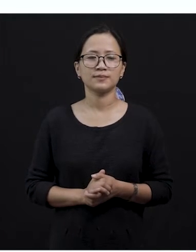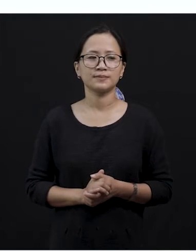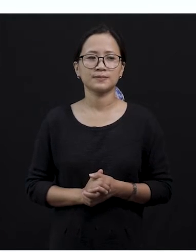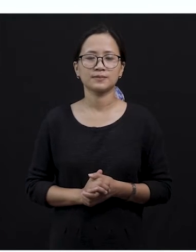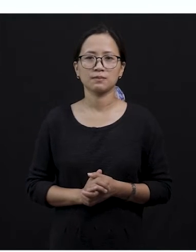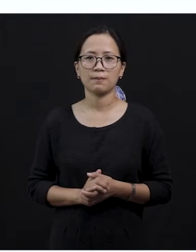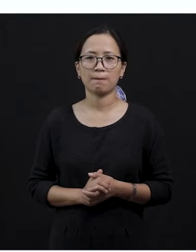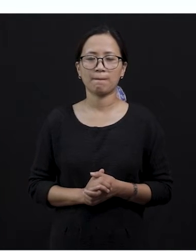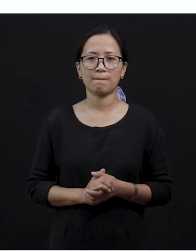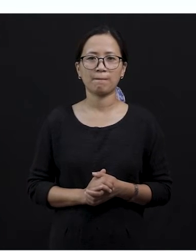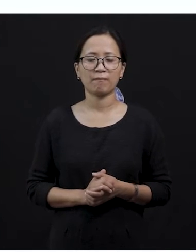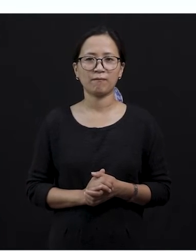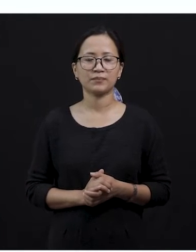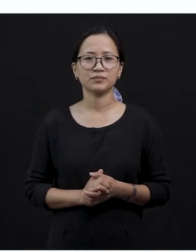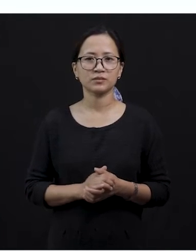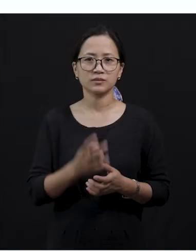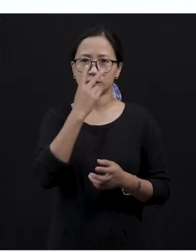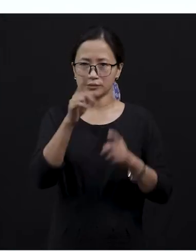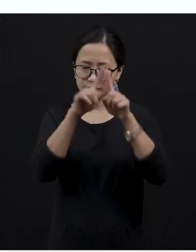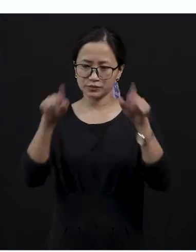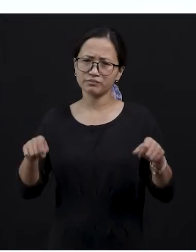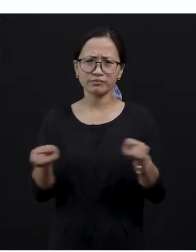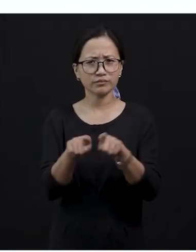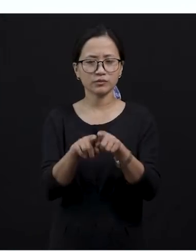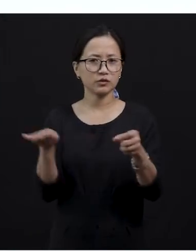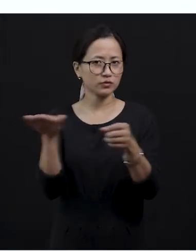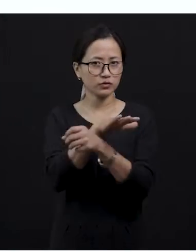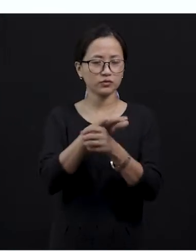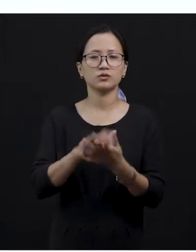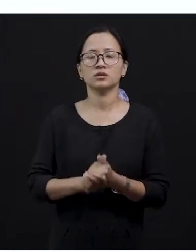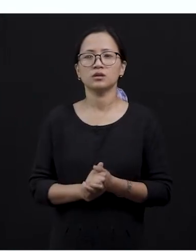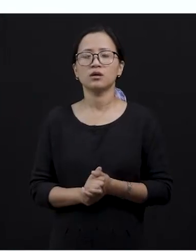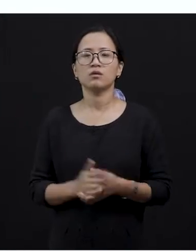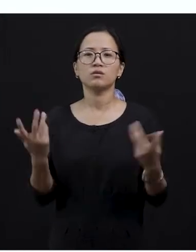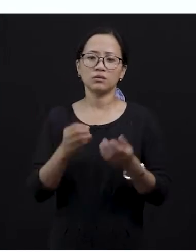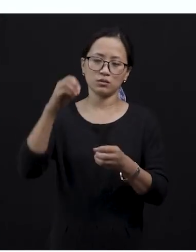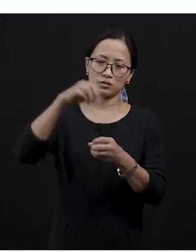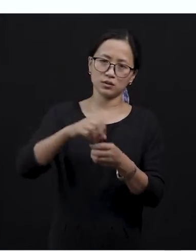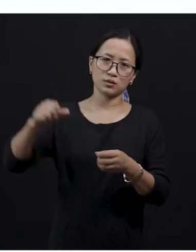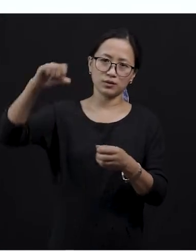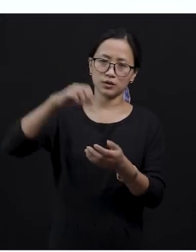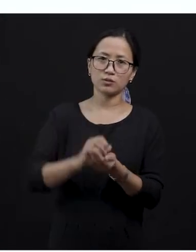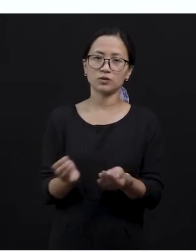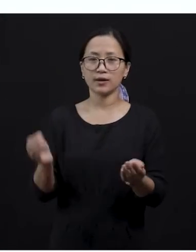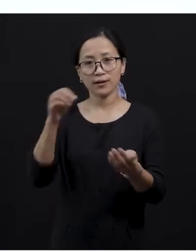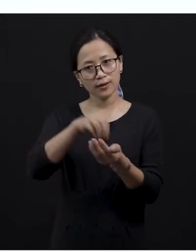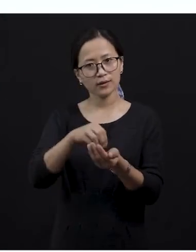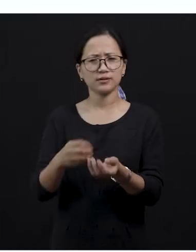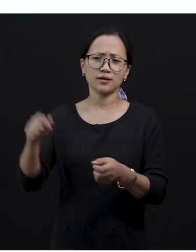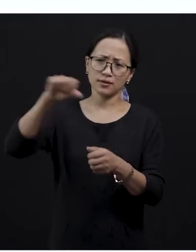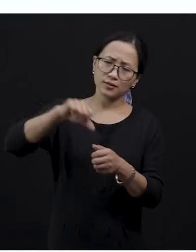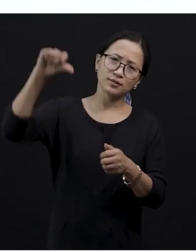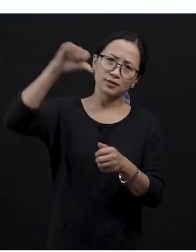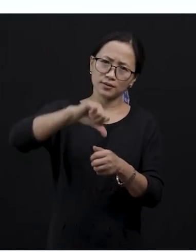like this. Just full, okay? What will happen, children, if you keep on adding? The glass